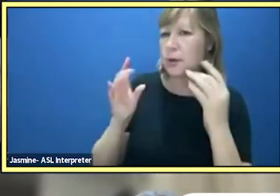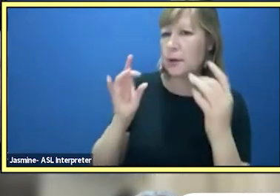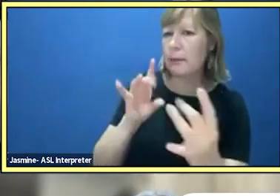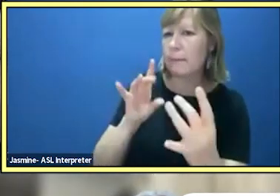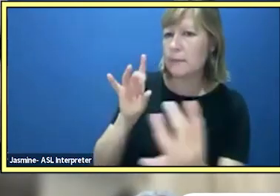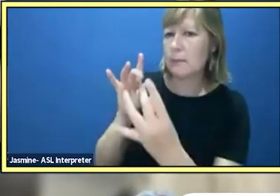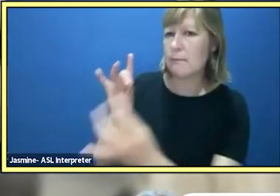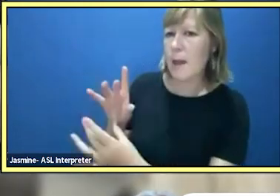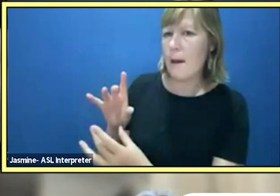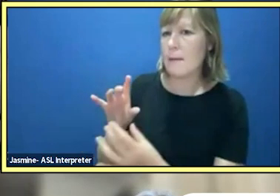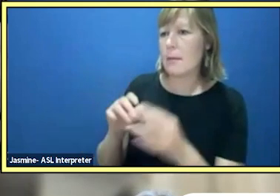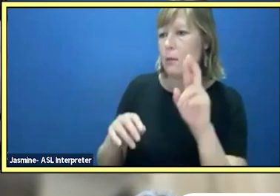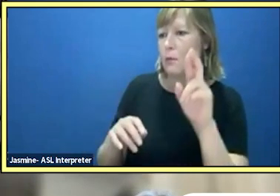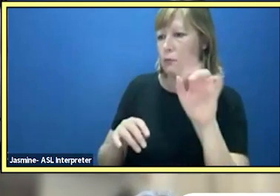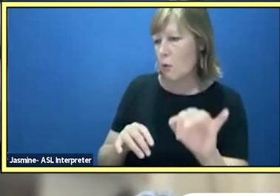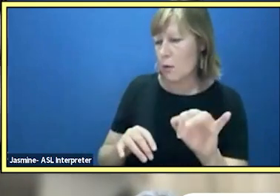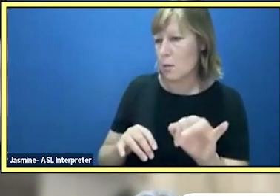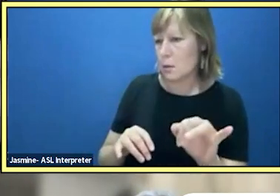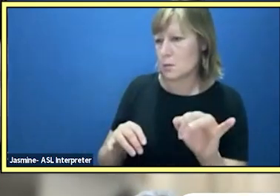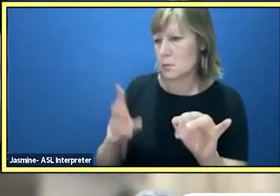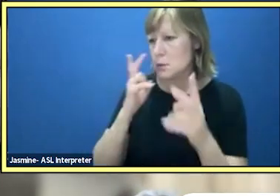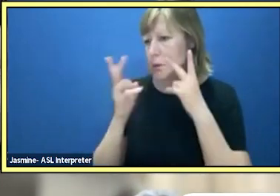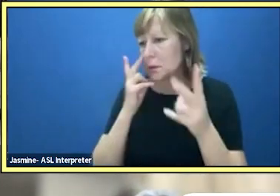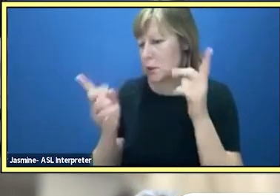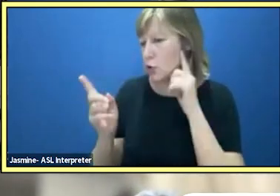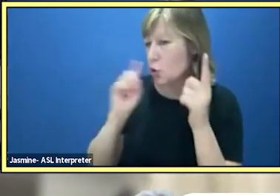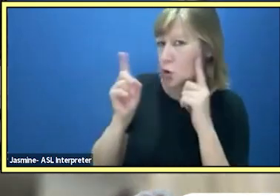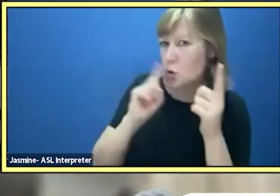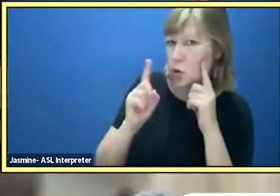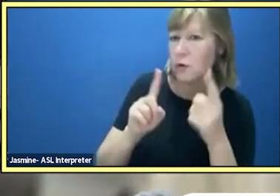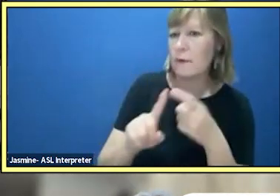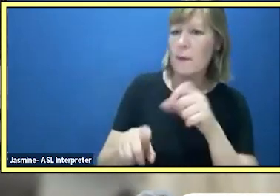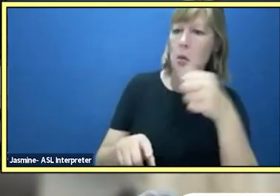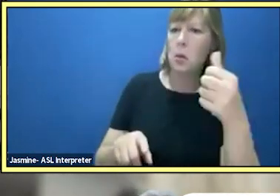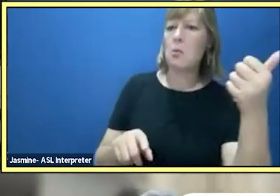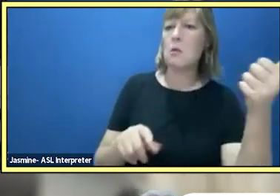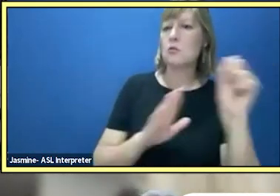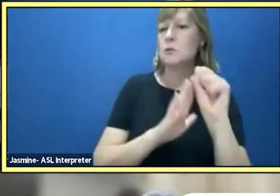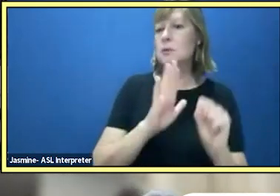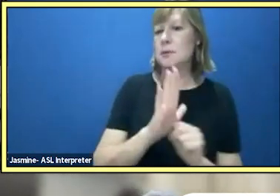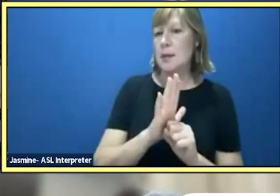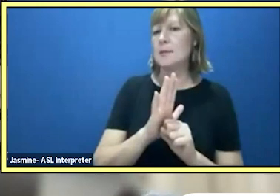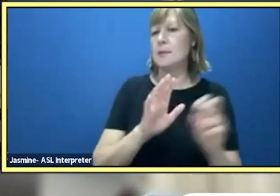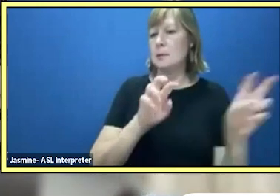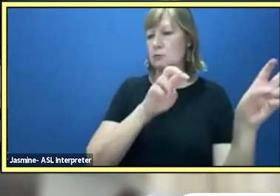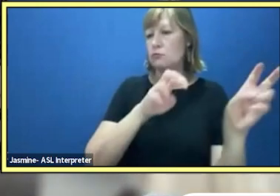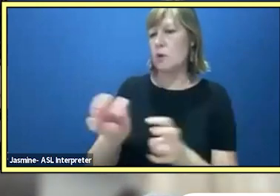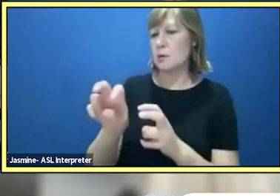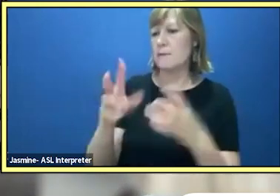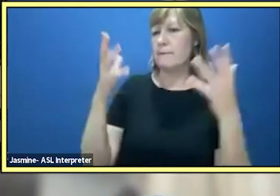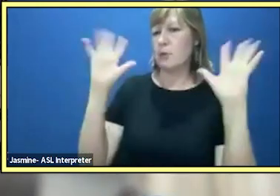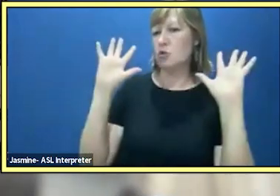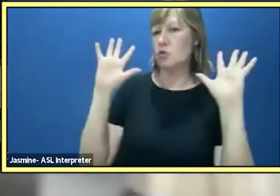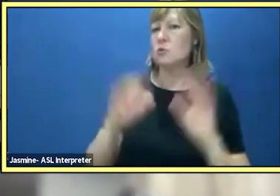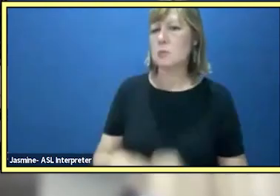has heard from states that have already transitioned into this new way of planning? I